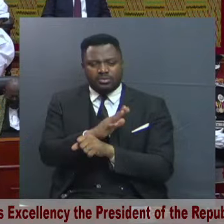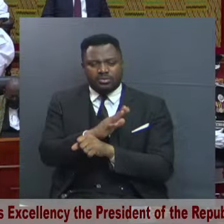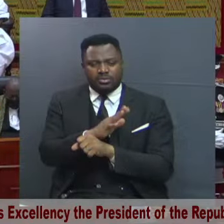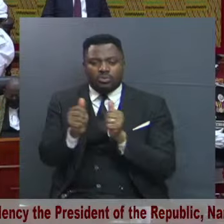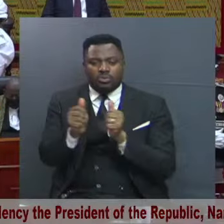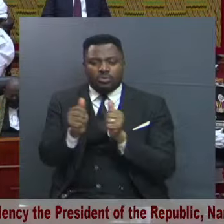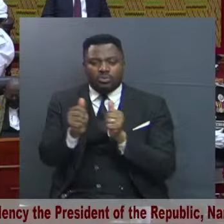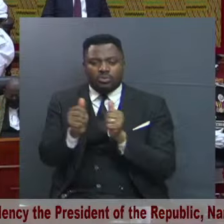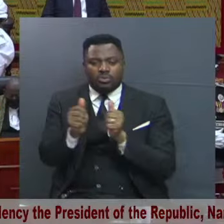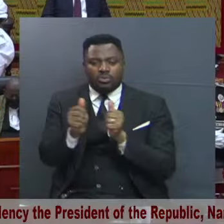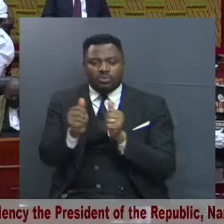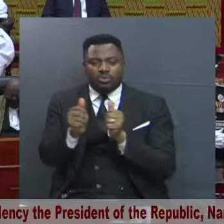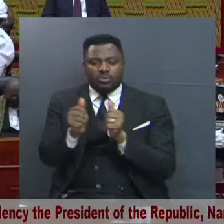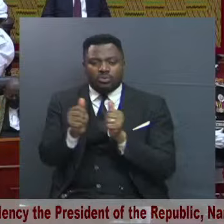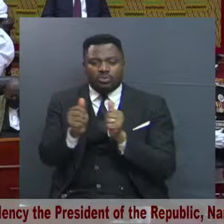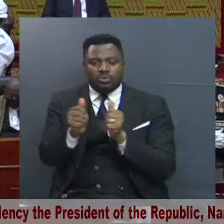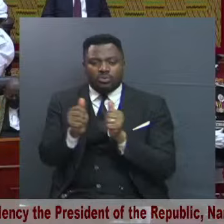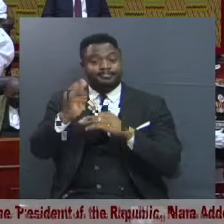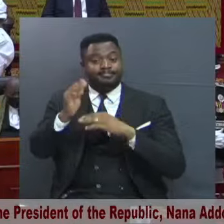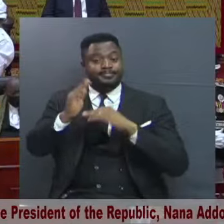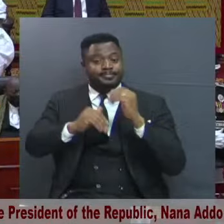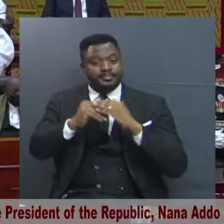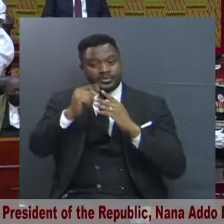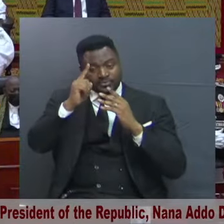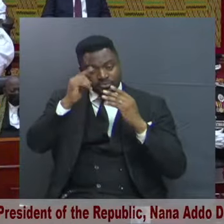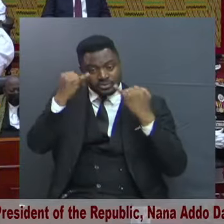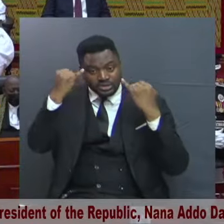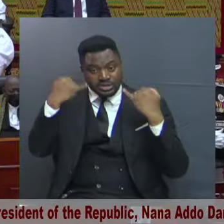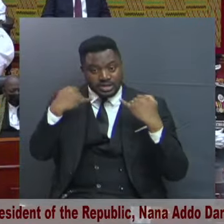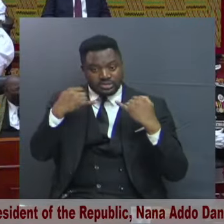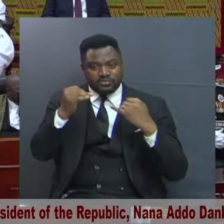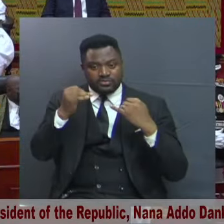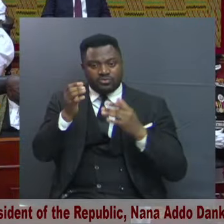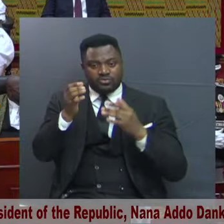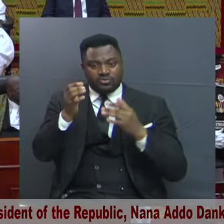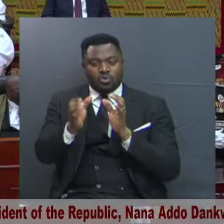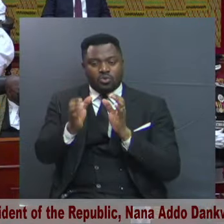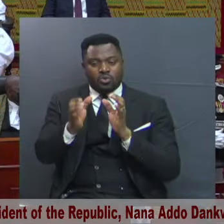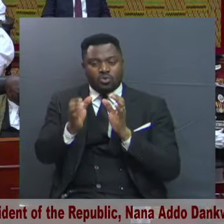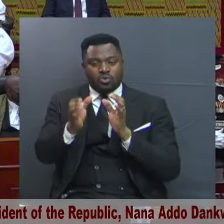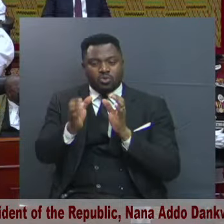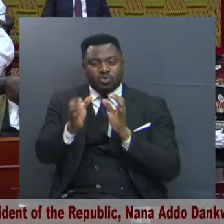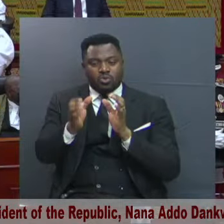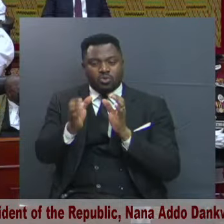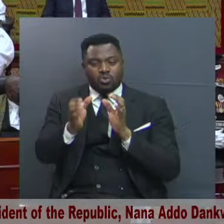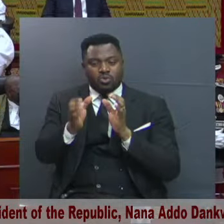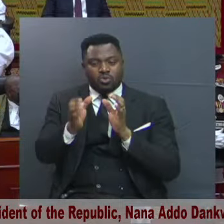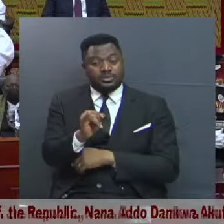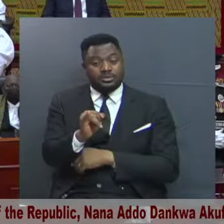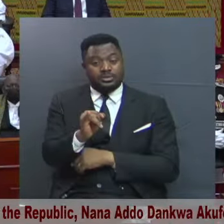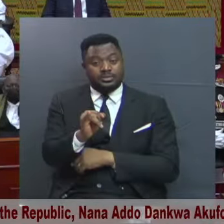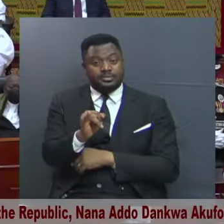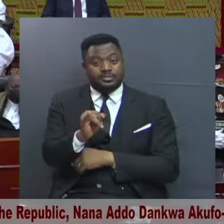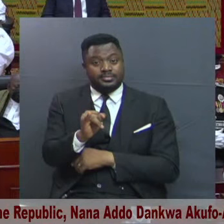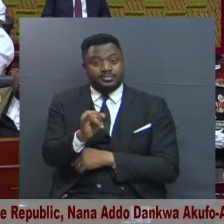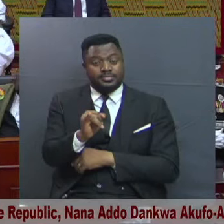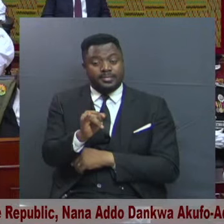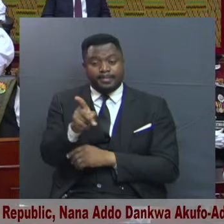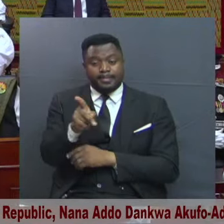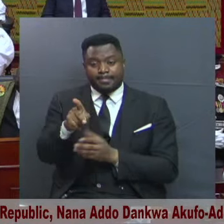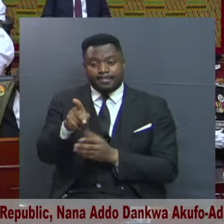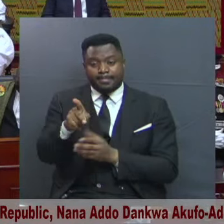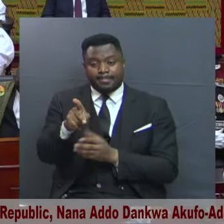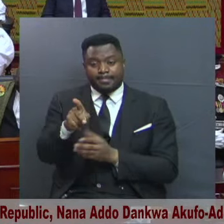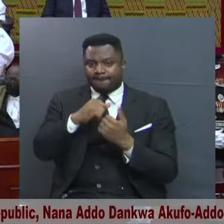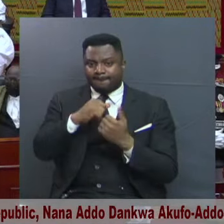social amenities have been constructed for justices of the court of appeal in Kumasi the project is